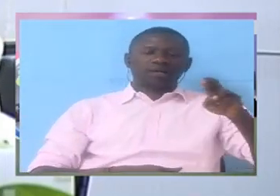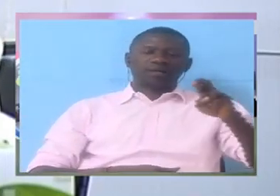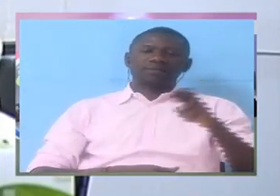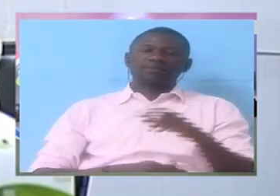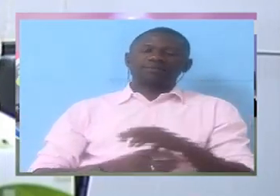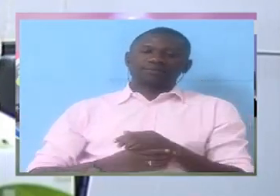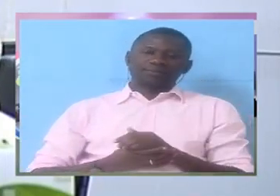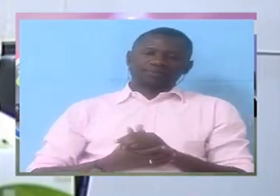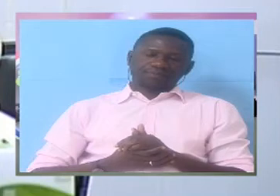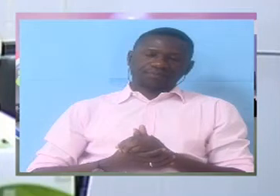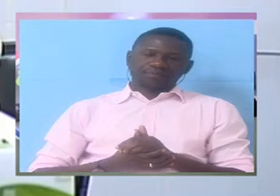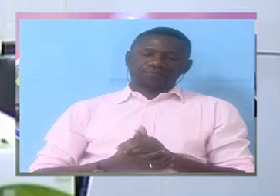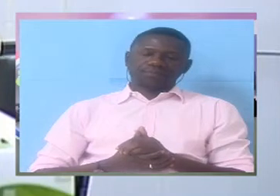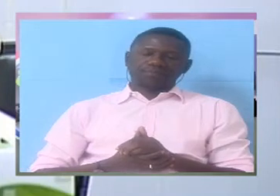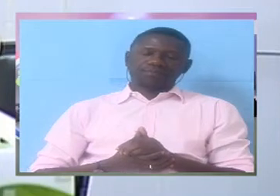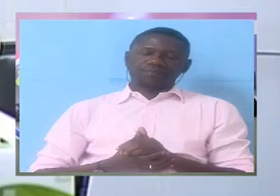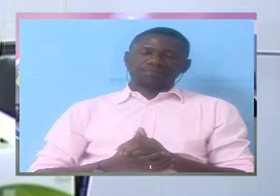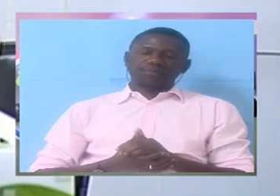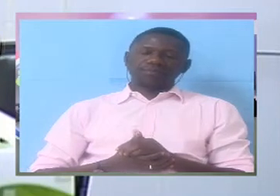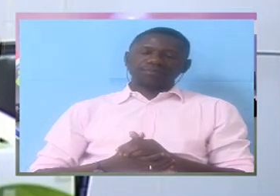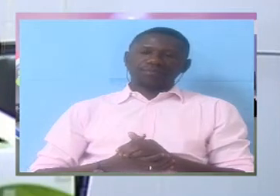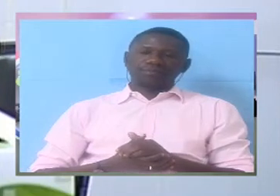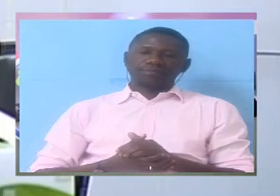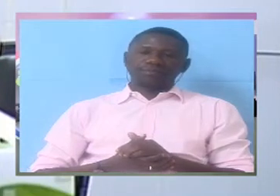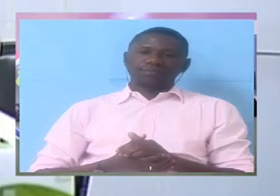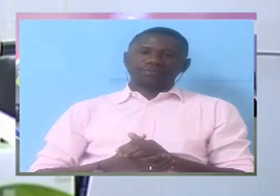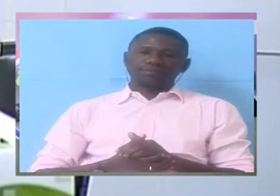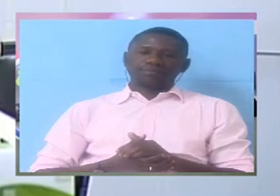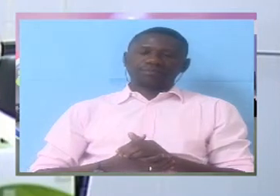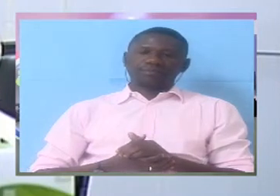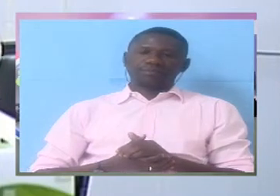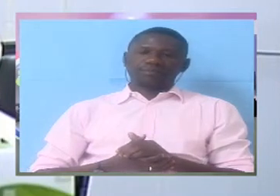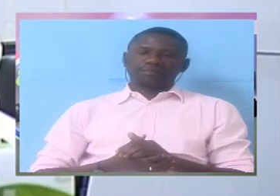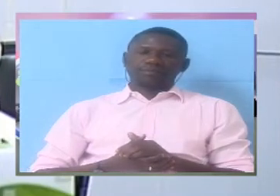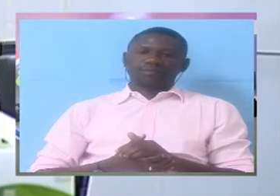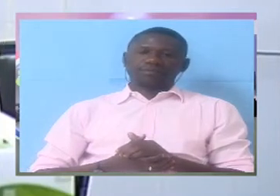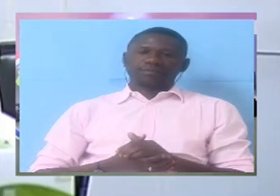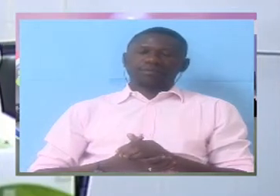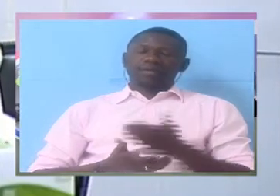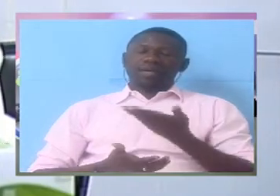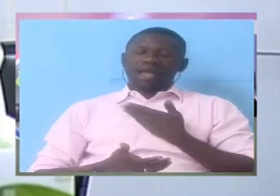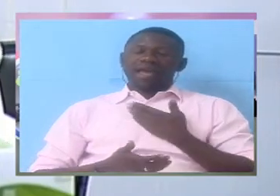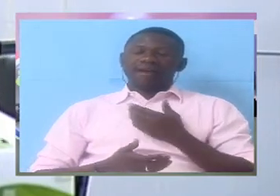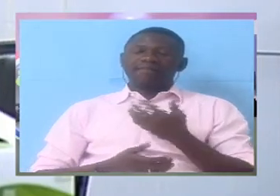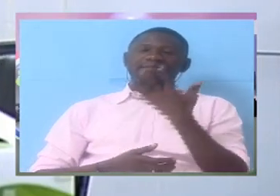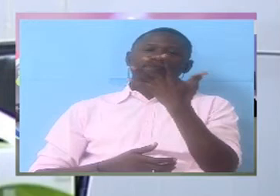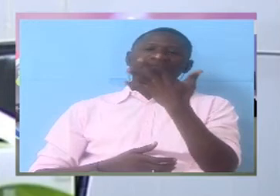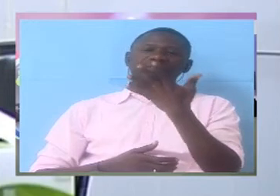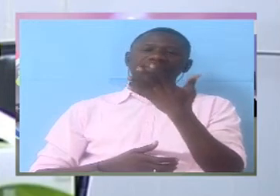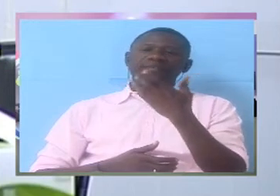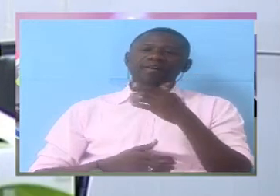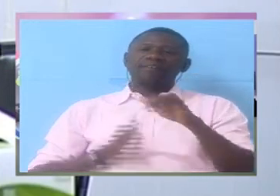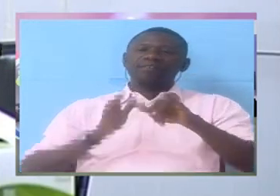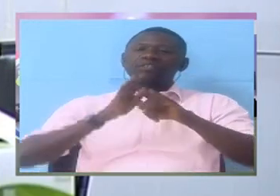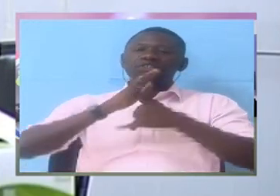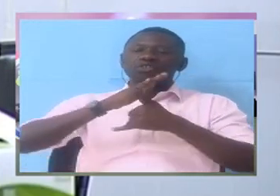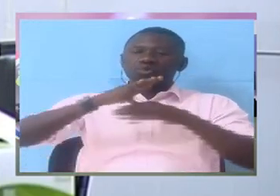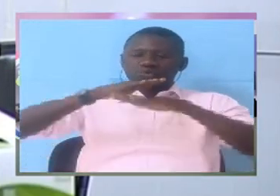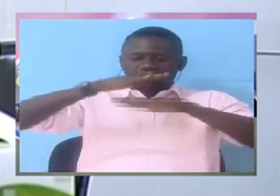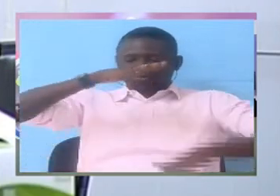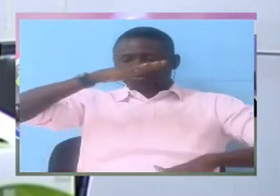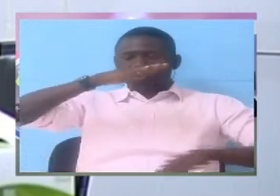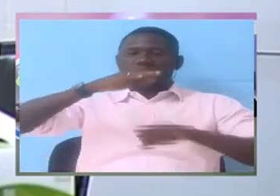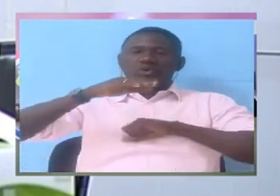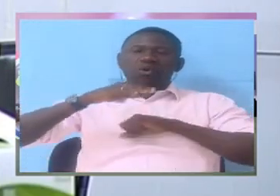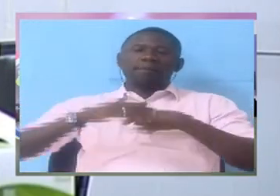yenke nyaton koti membe marala URR Tundola. I had 5 officers under me. Na molulu soto menu fanal mudu